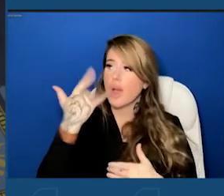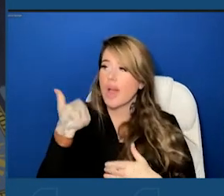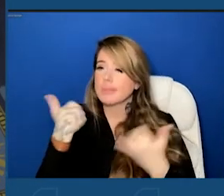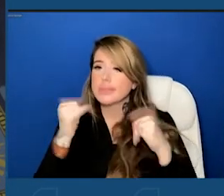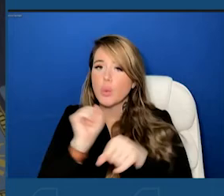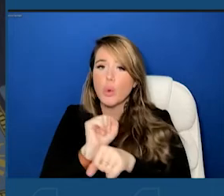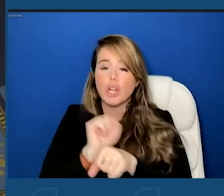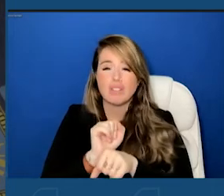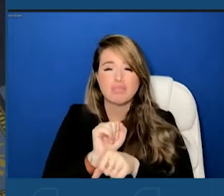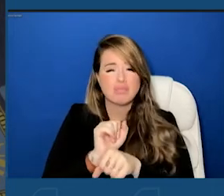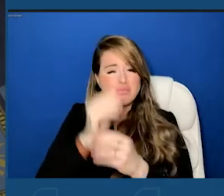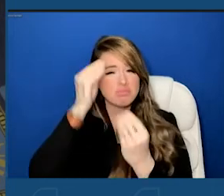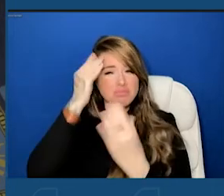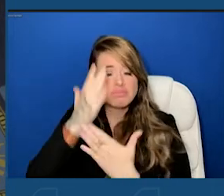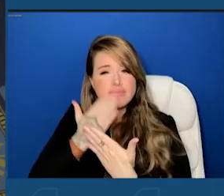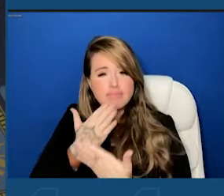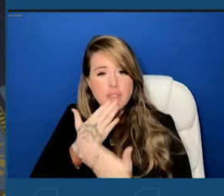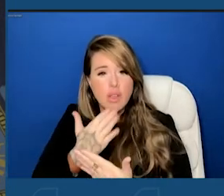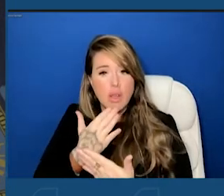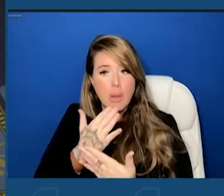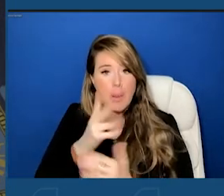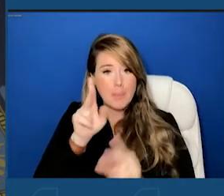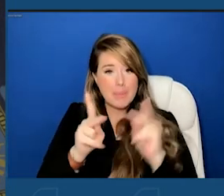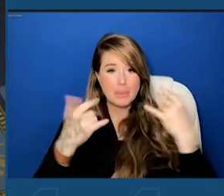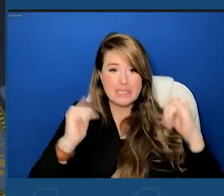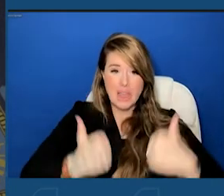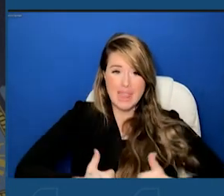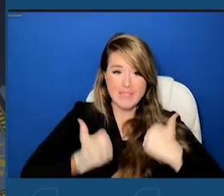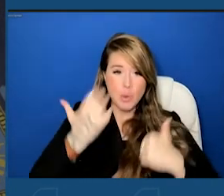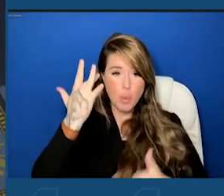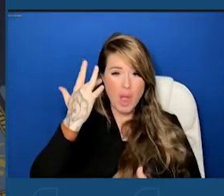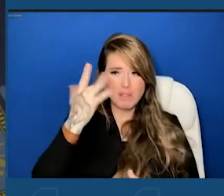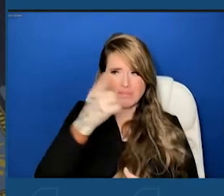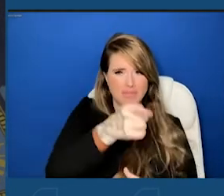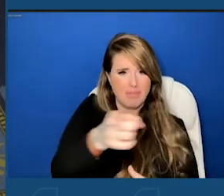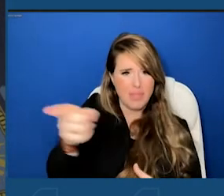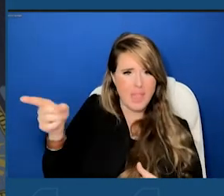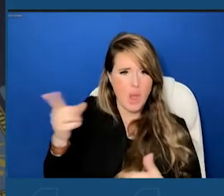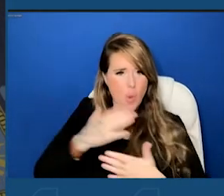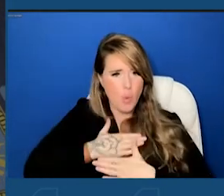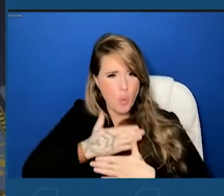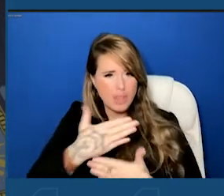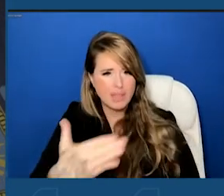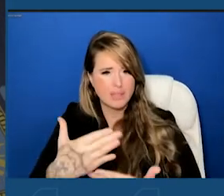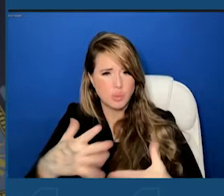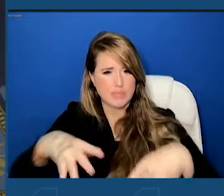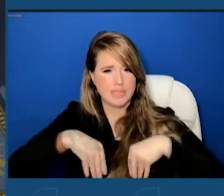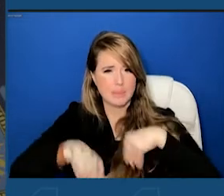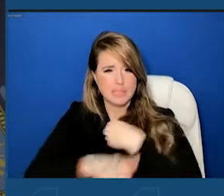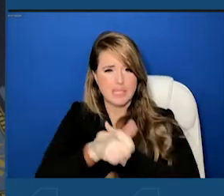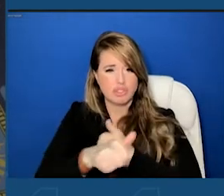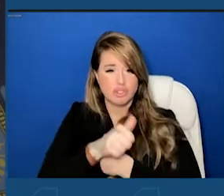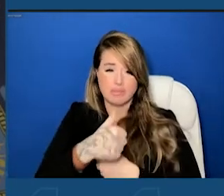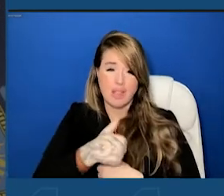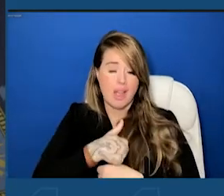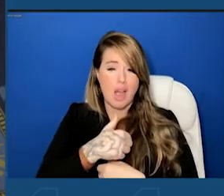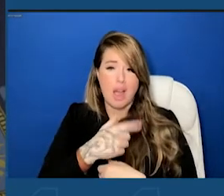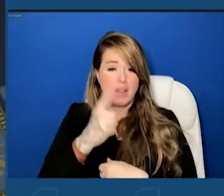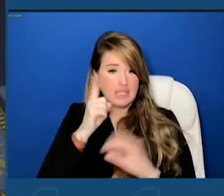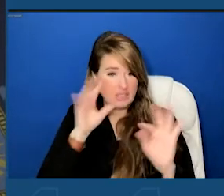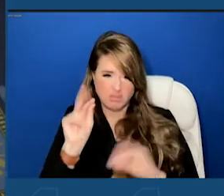this earth still alive because of their courage and their willingness to do this for their fellow citizens, and I will never take that for granted. Thank you very much.